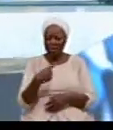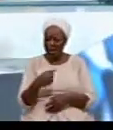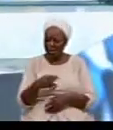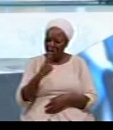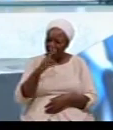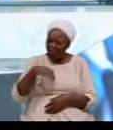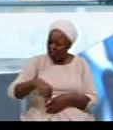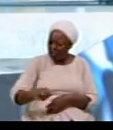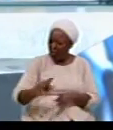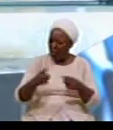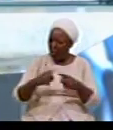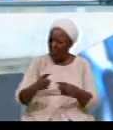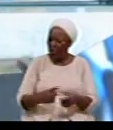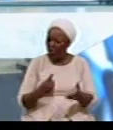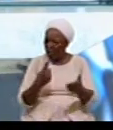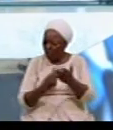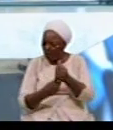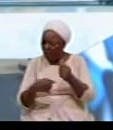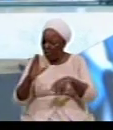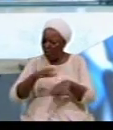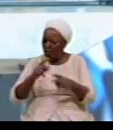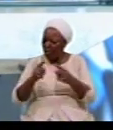to hold on to integrity,